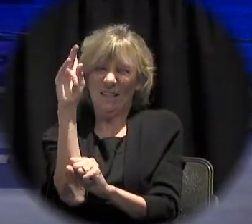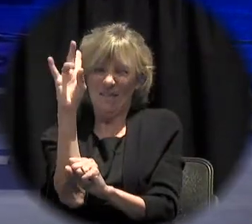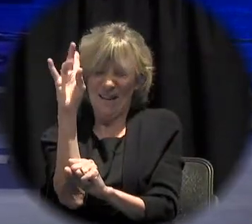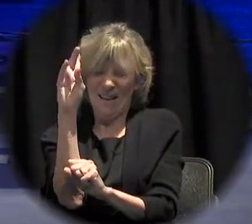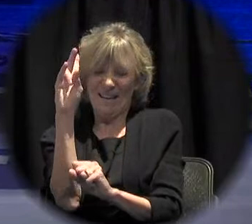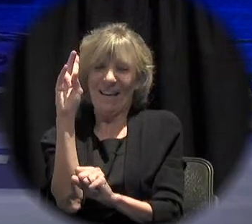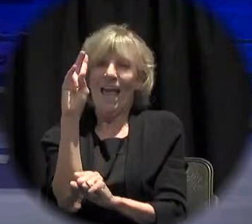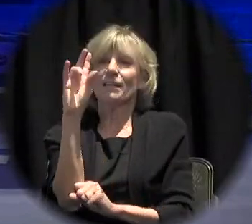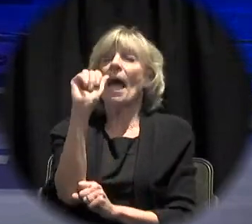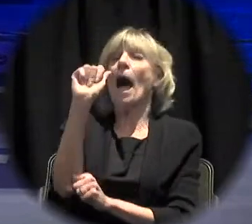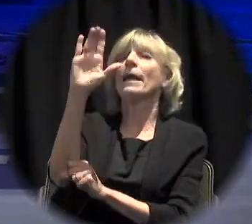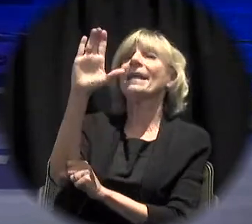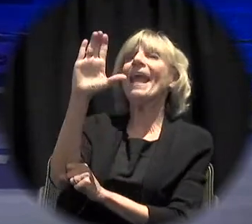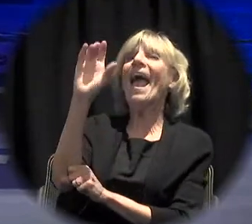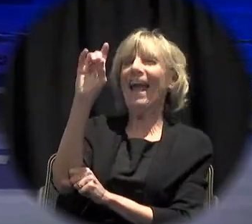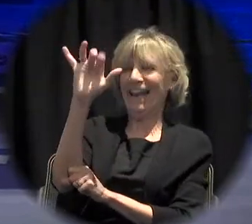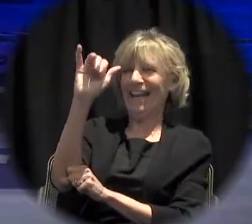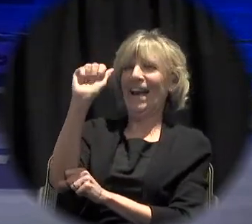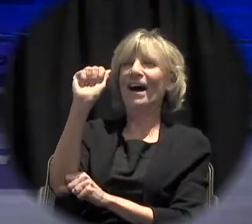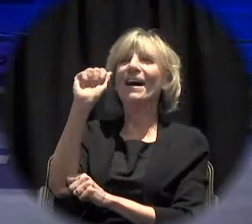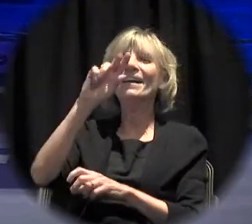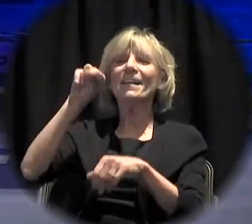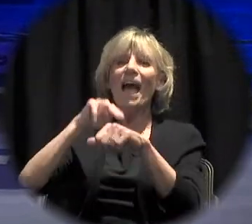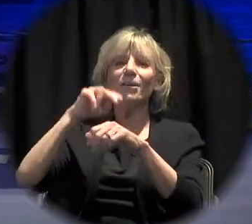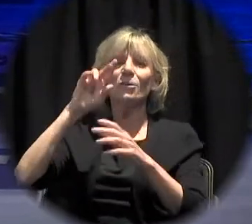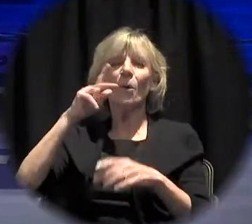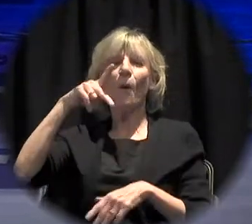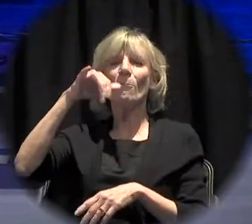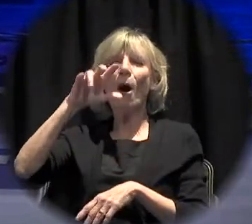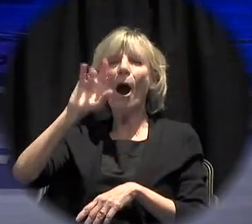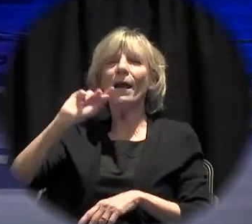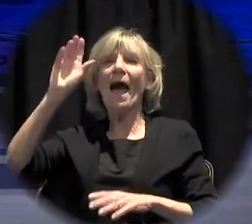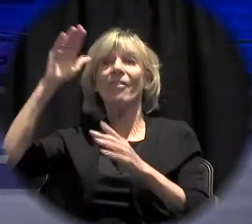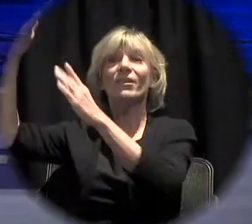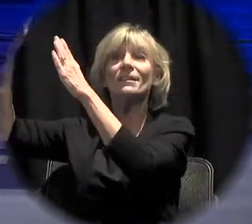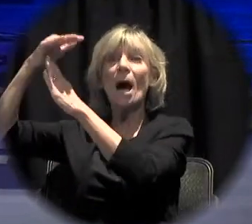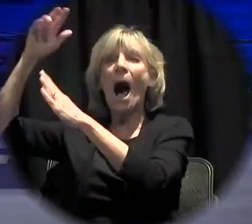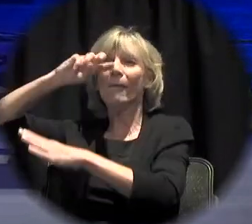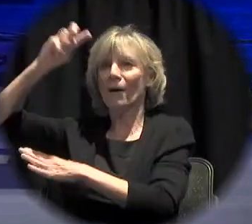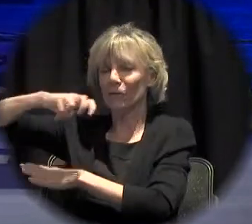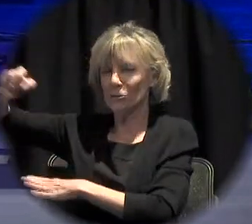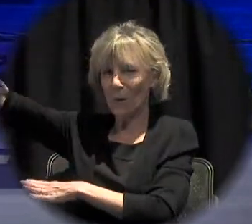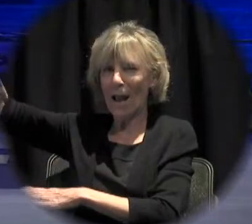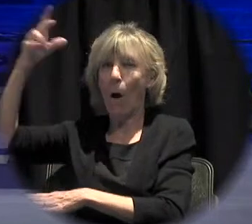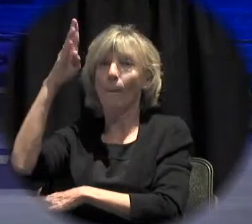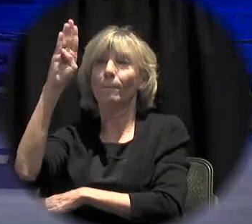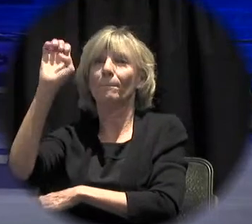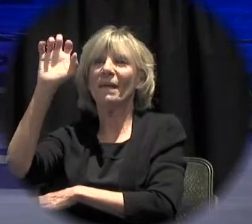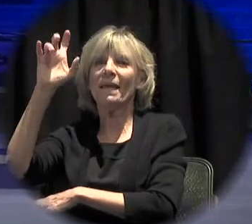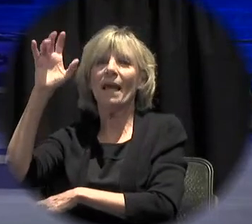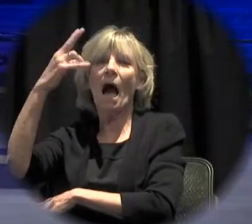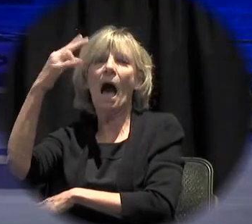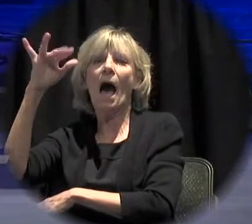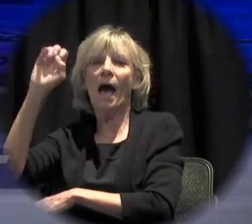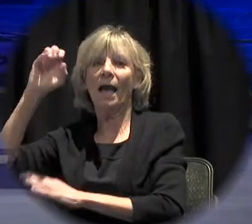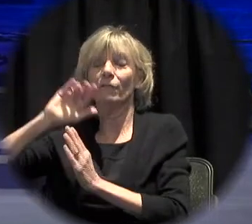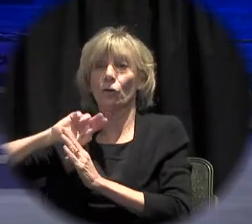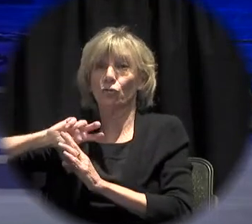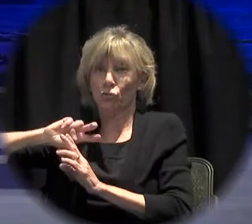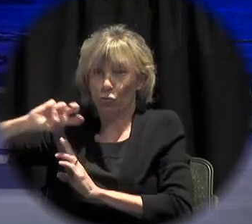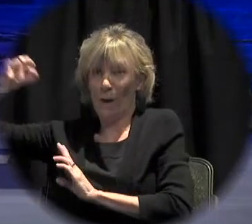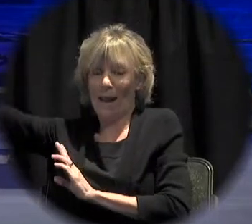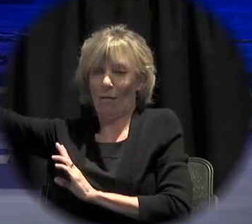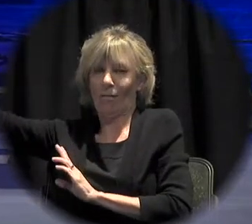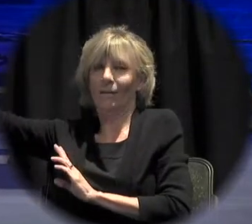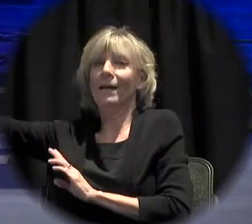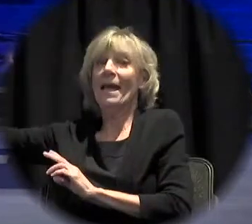Acadia National Park at the top of Beehive Trail, a trail that was much more of a cliffside narrow trail than we